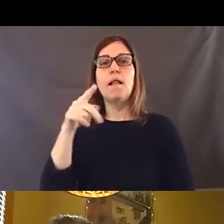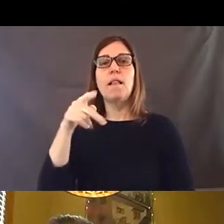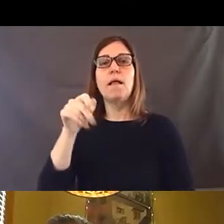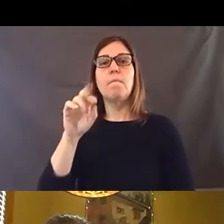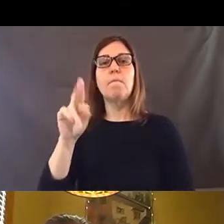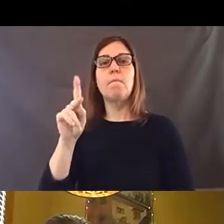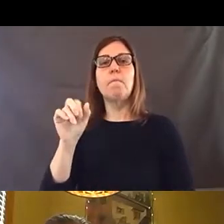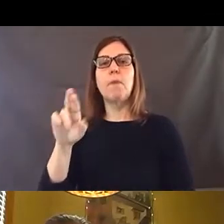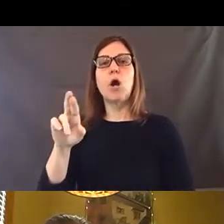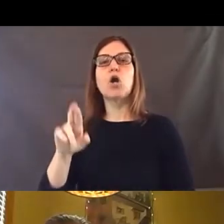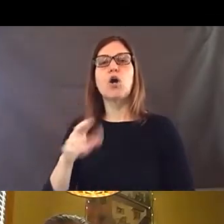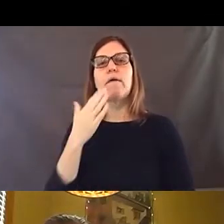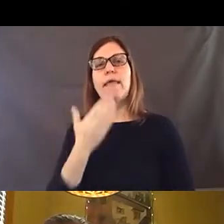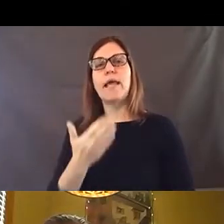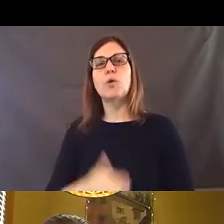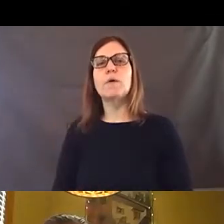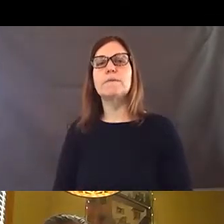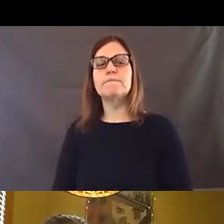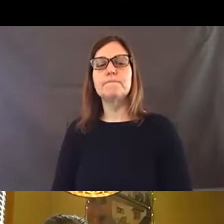Thank you.